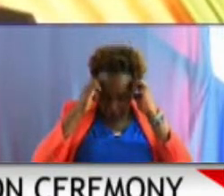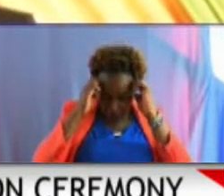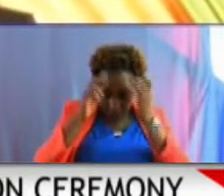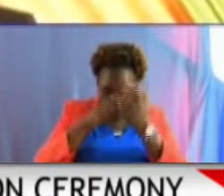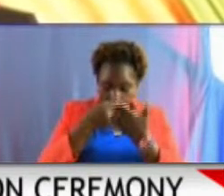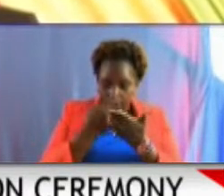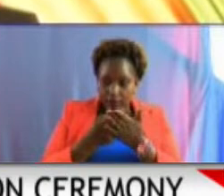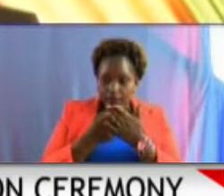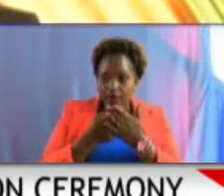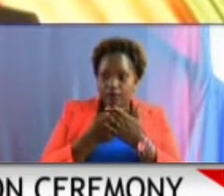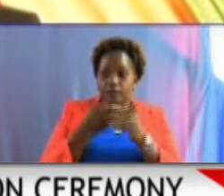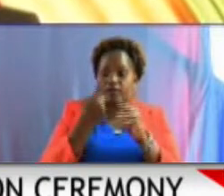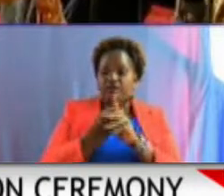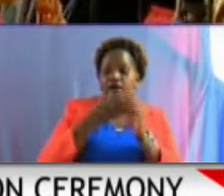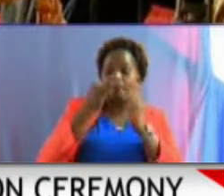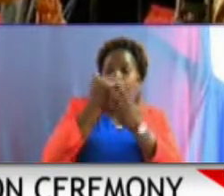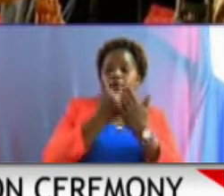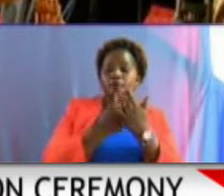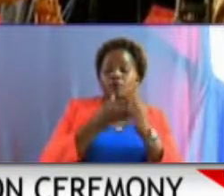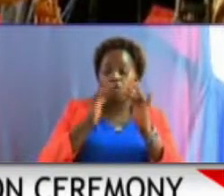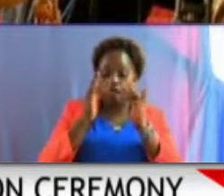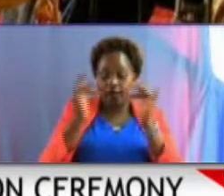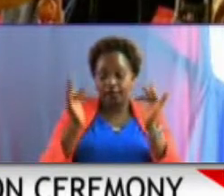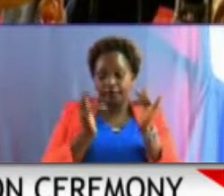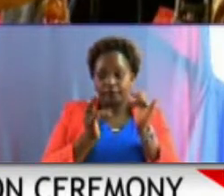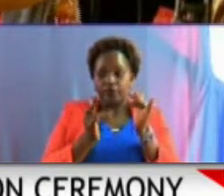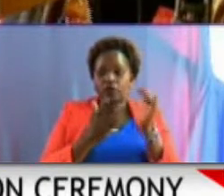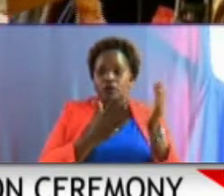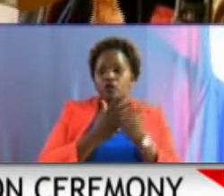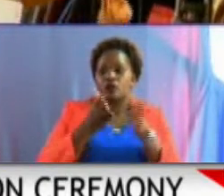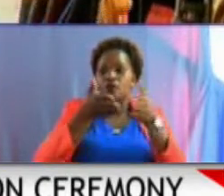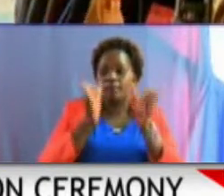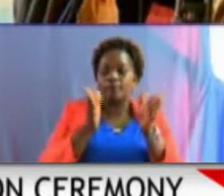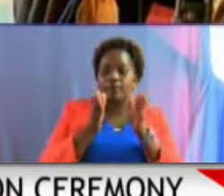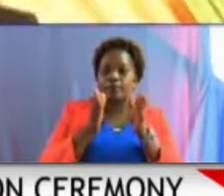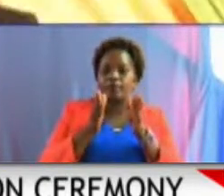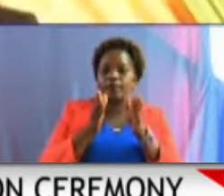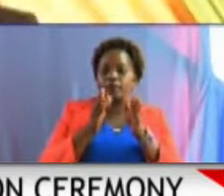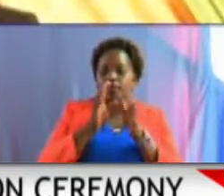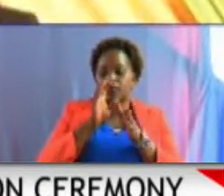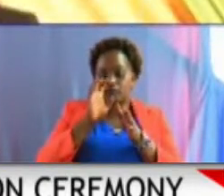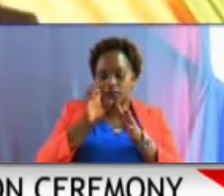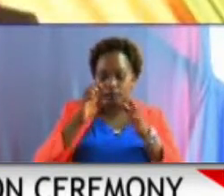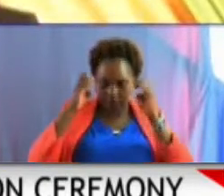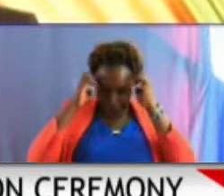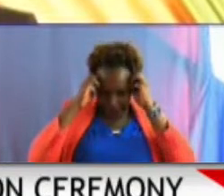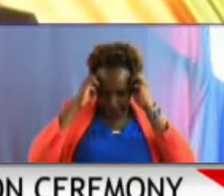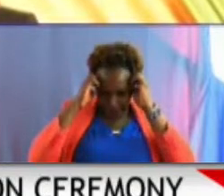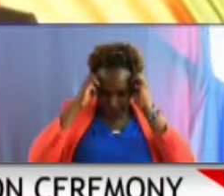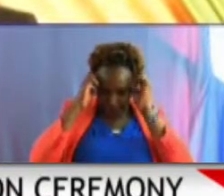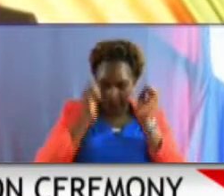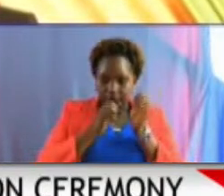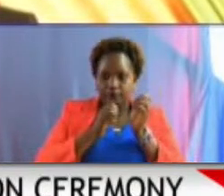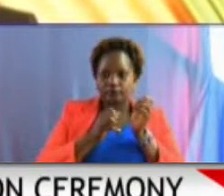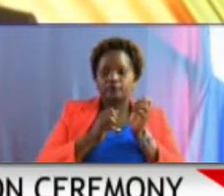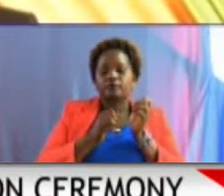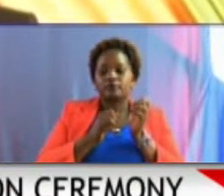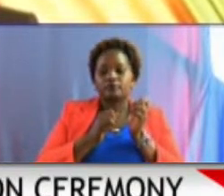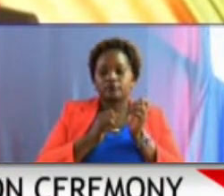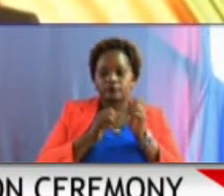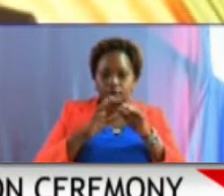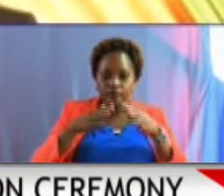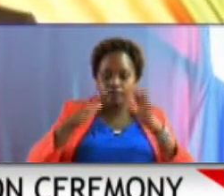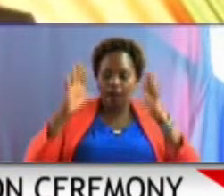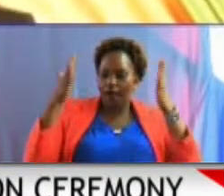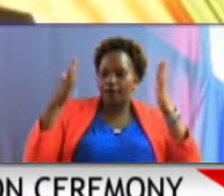culminate in a number of programs being offered online through the open distance and e-learning ODEL model. I applaud